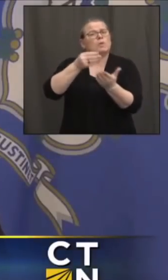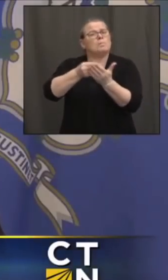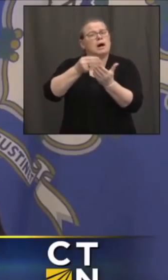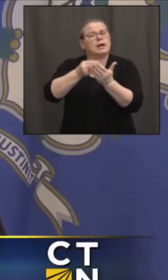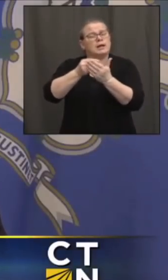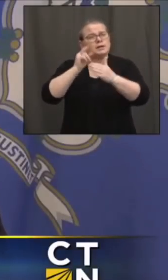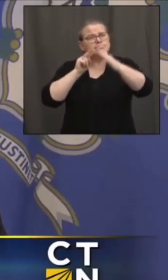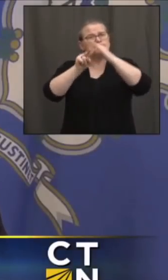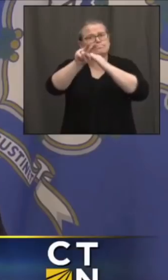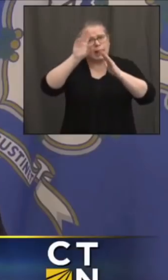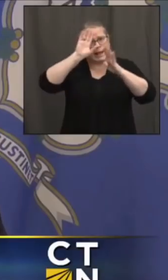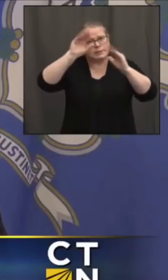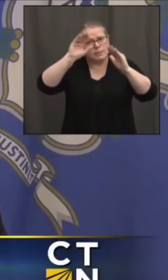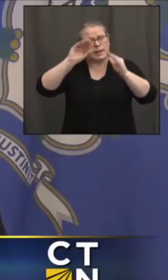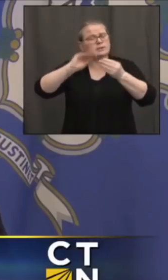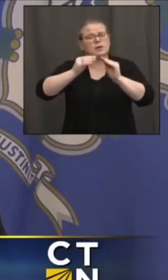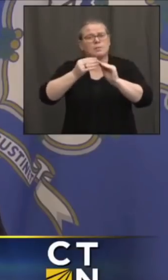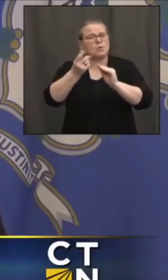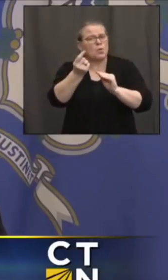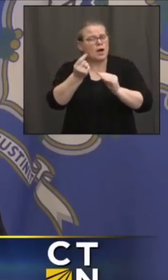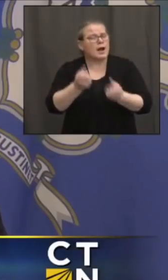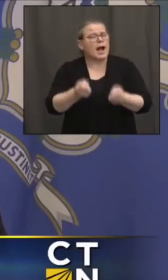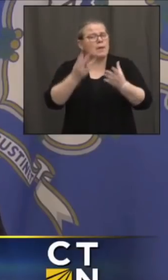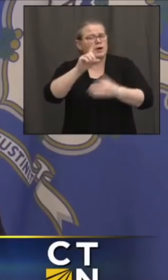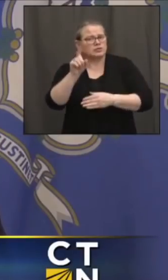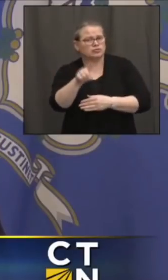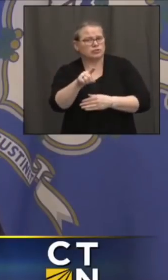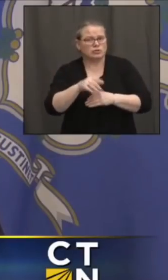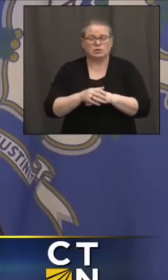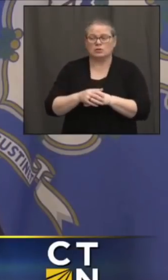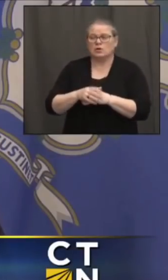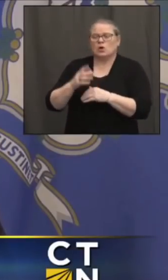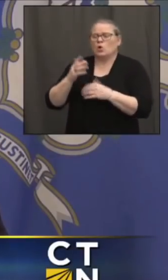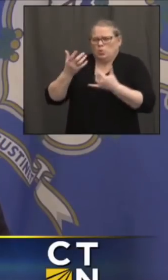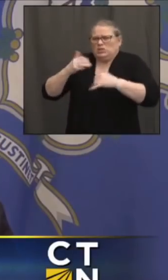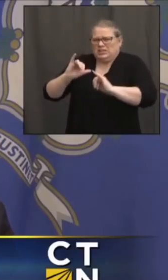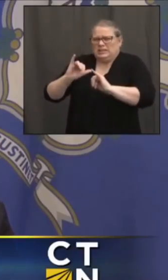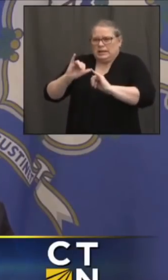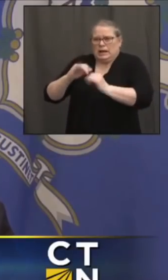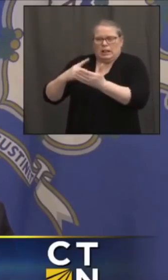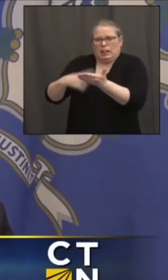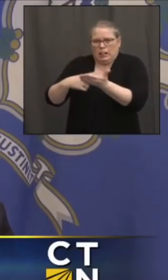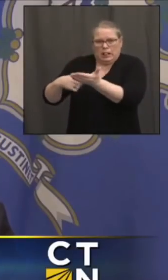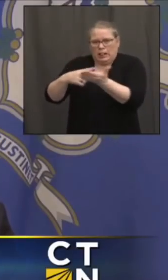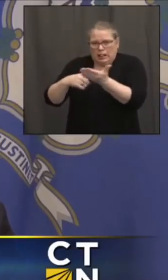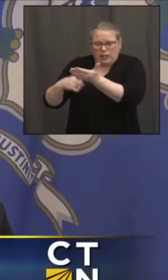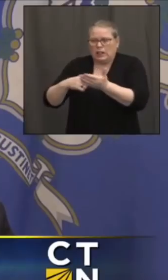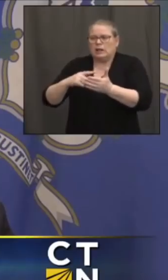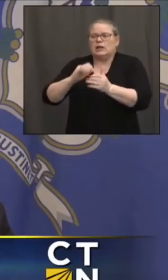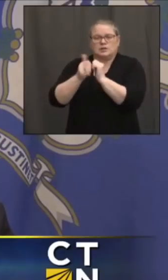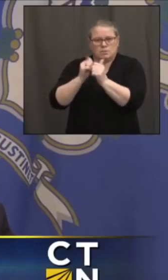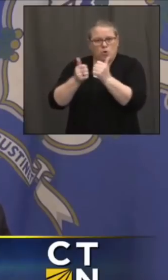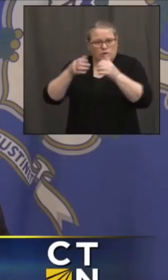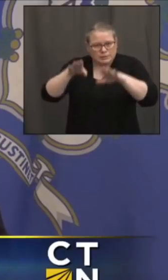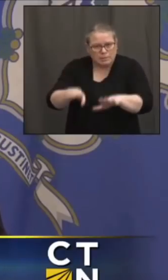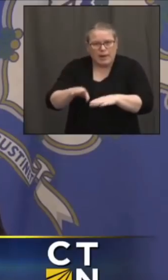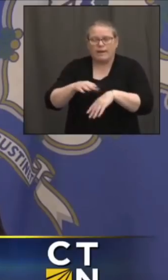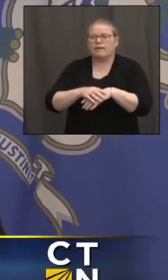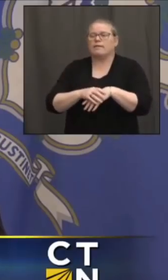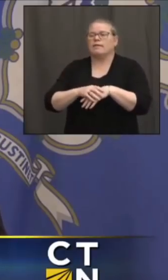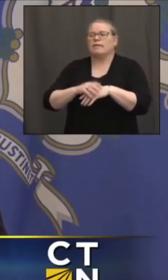I can just tell you, we're still negotiating on the sports betting and the iGaming, so we'll have a little more detail on that.